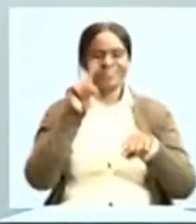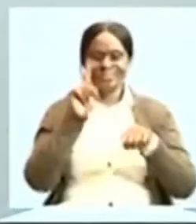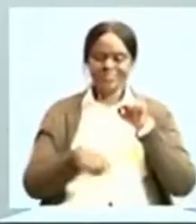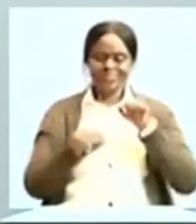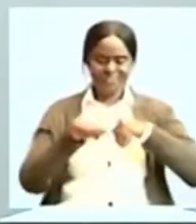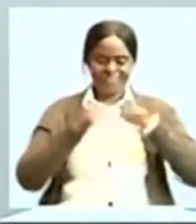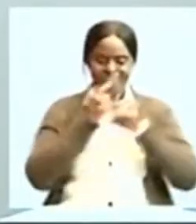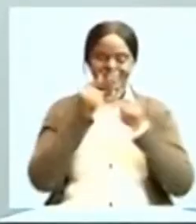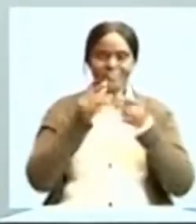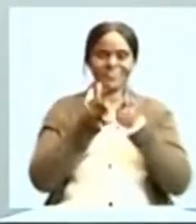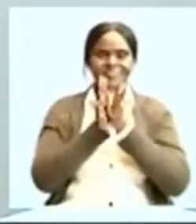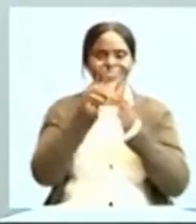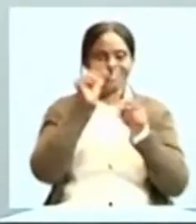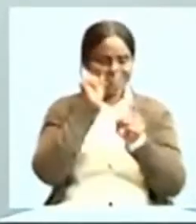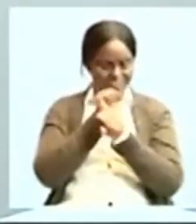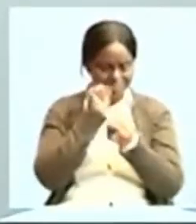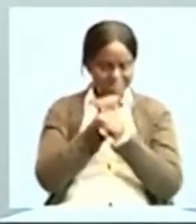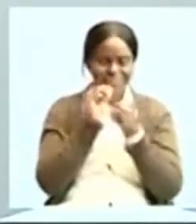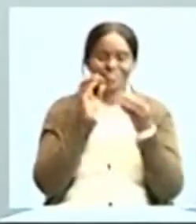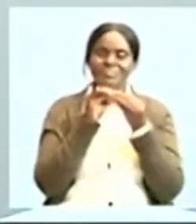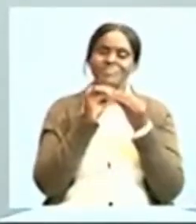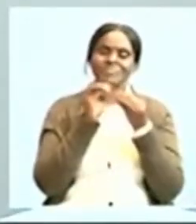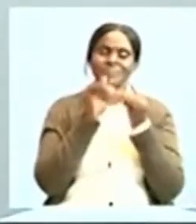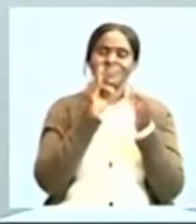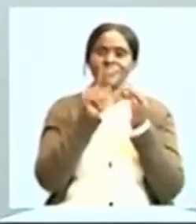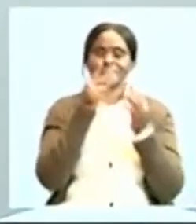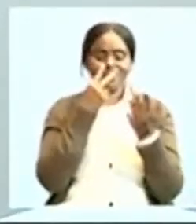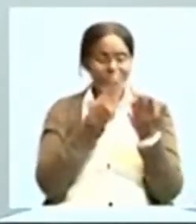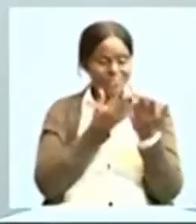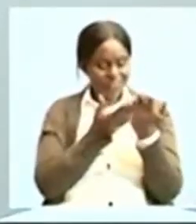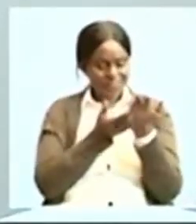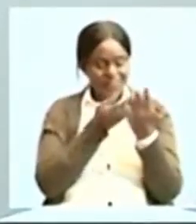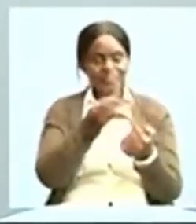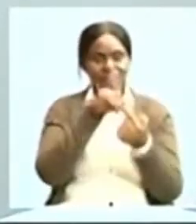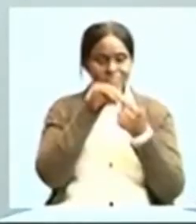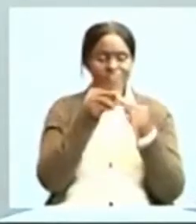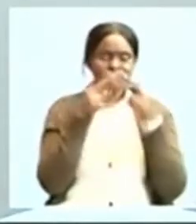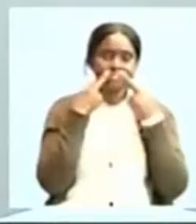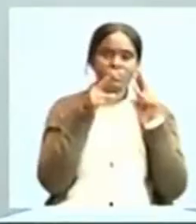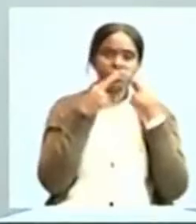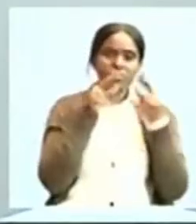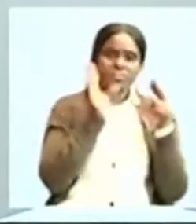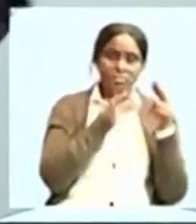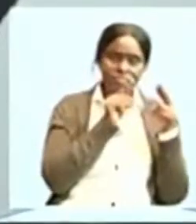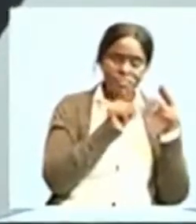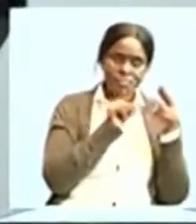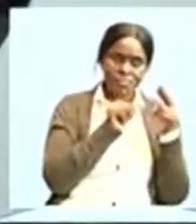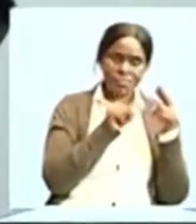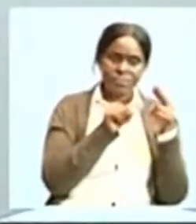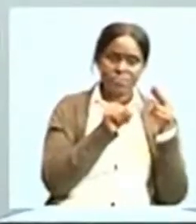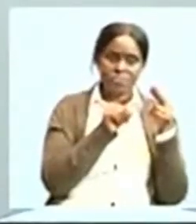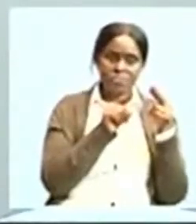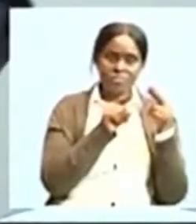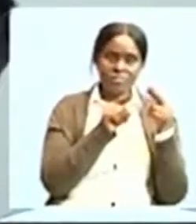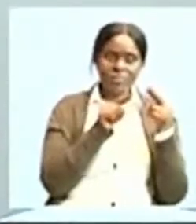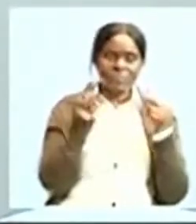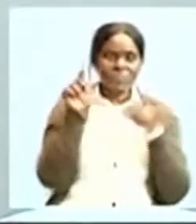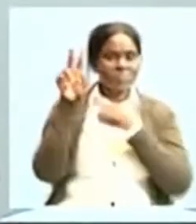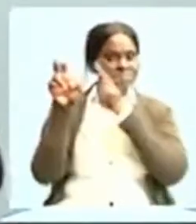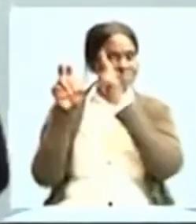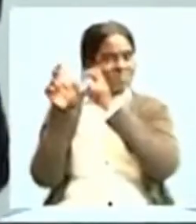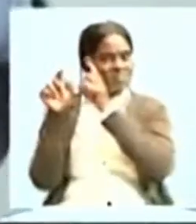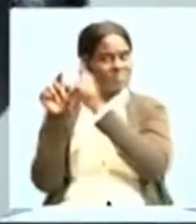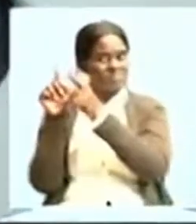We just urge you to do more. If you look at the specific findings, a query is